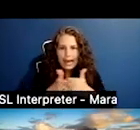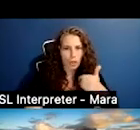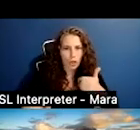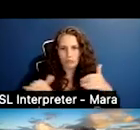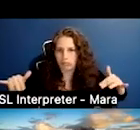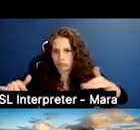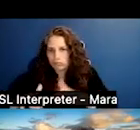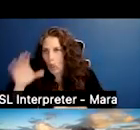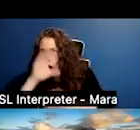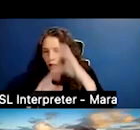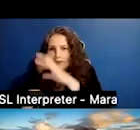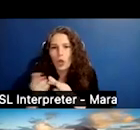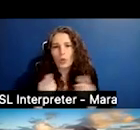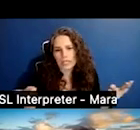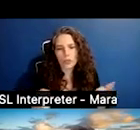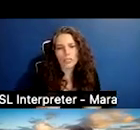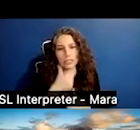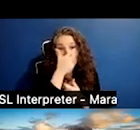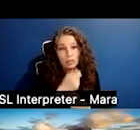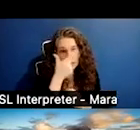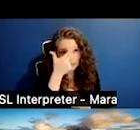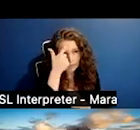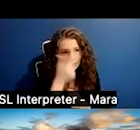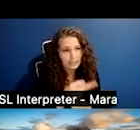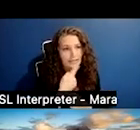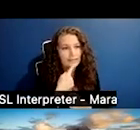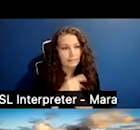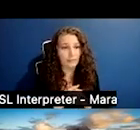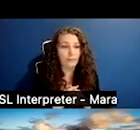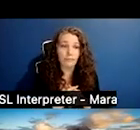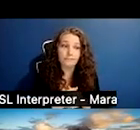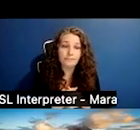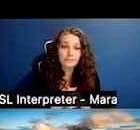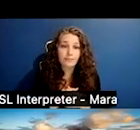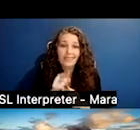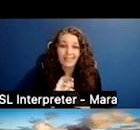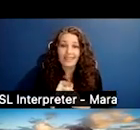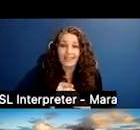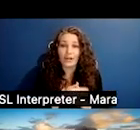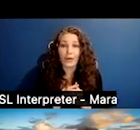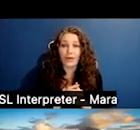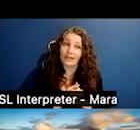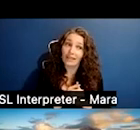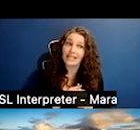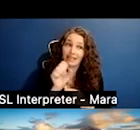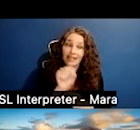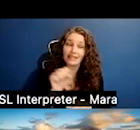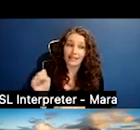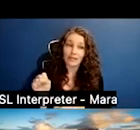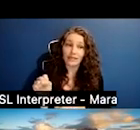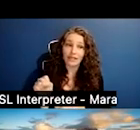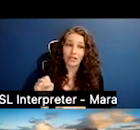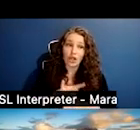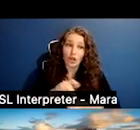interesting, as the slide says, names matter. So it quickly came out this was the San Simeon earthquake, which caused a lot of focus